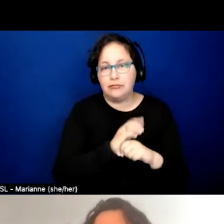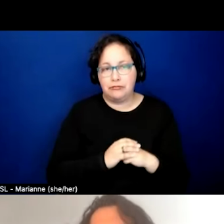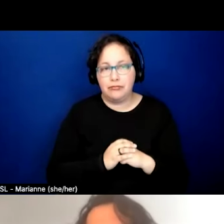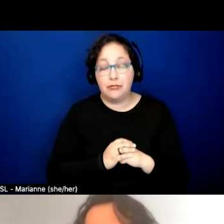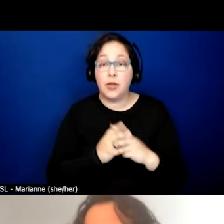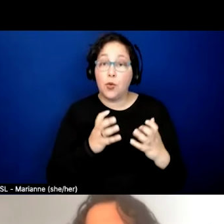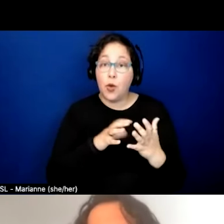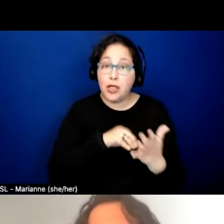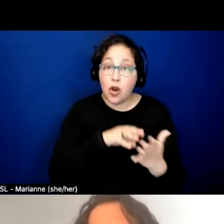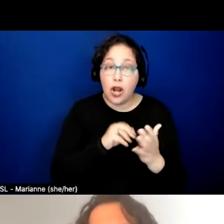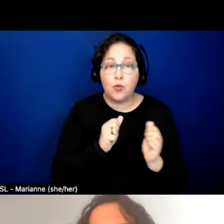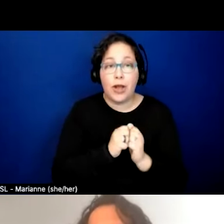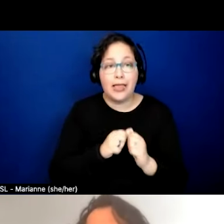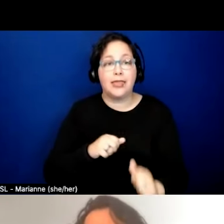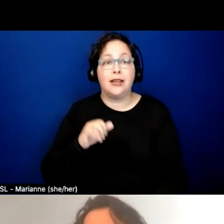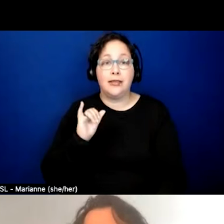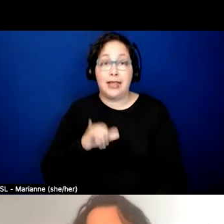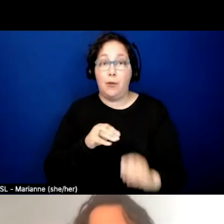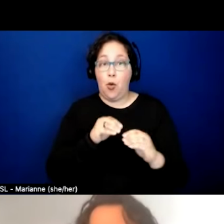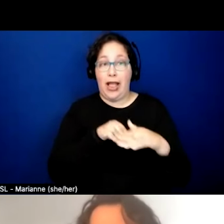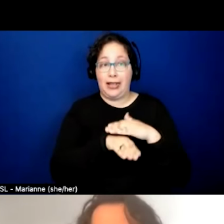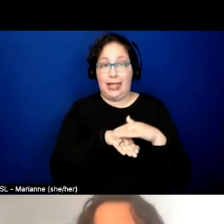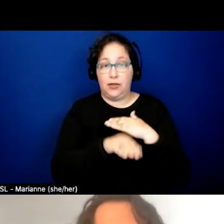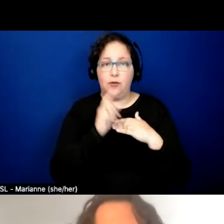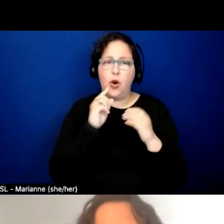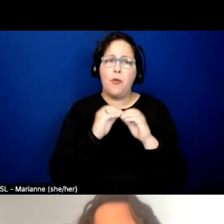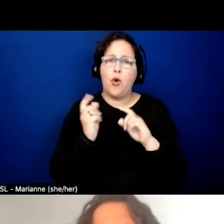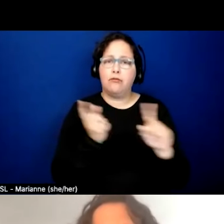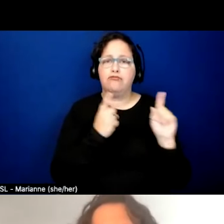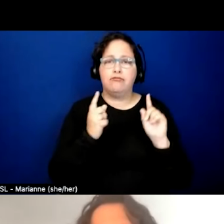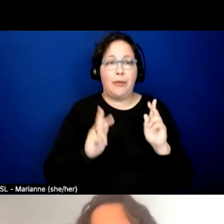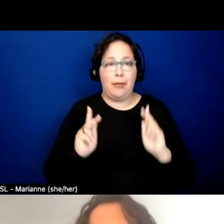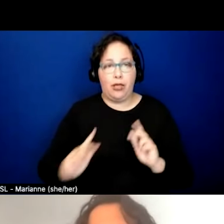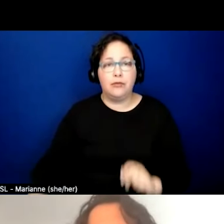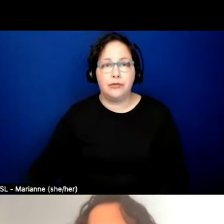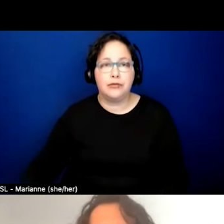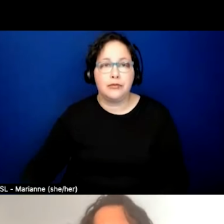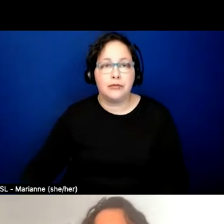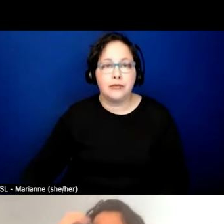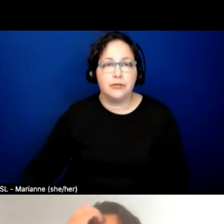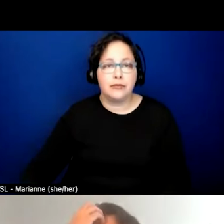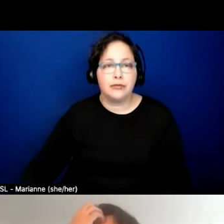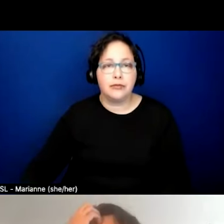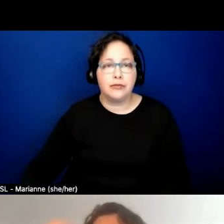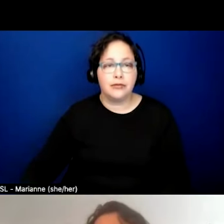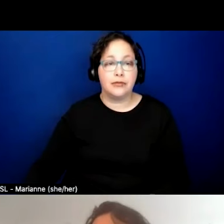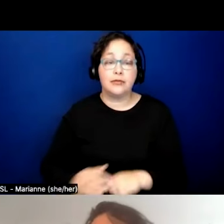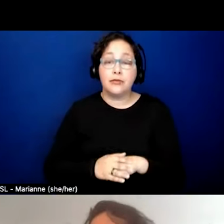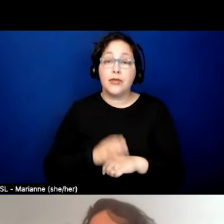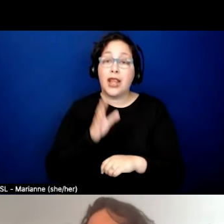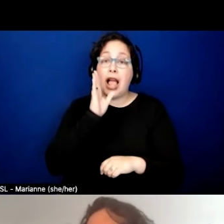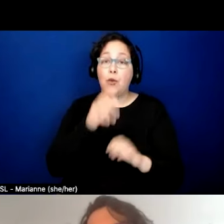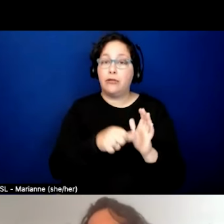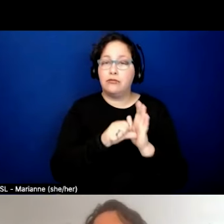learning with p5.js more accessible to more people. And I'll start by kind of highlighting some